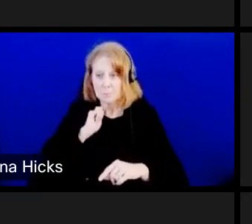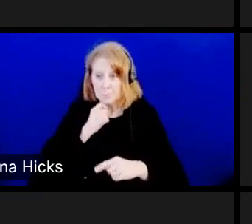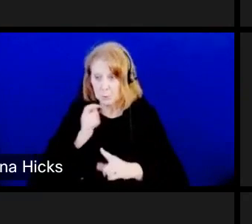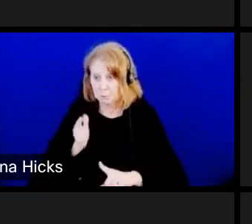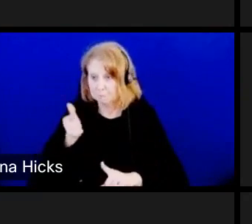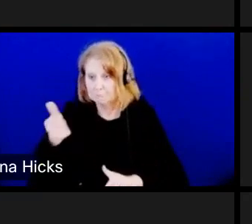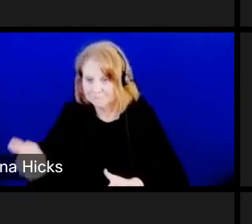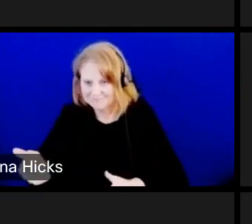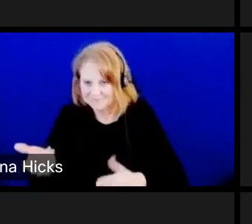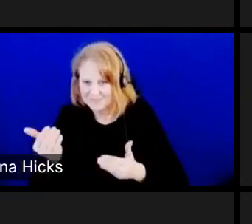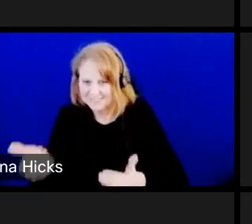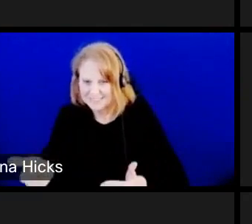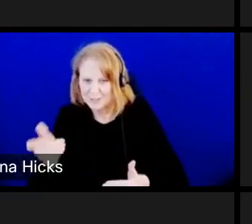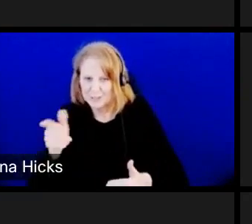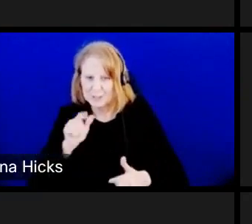are unmuted.